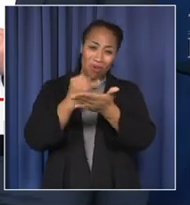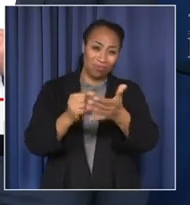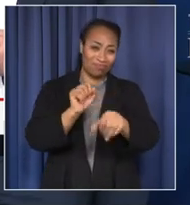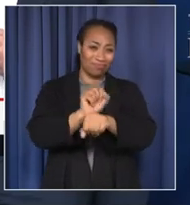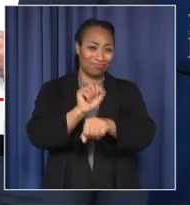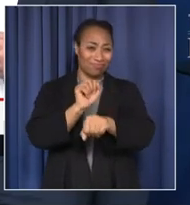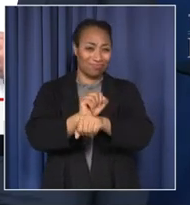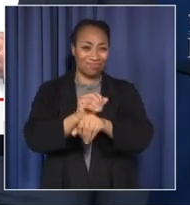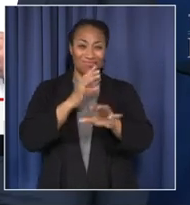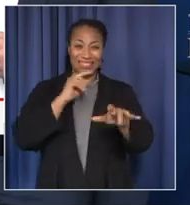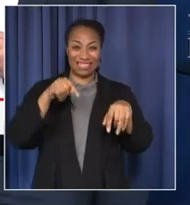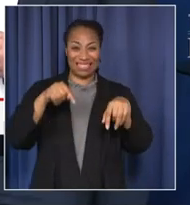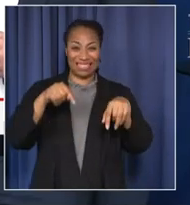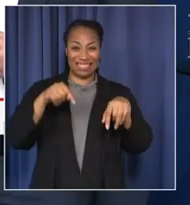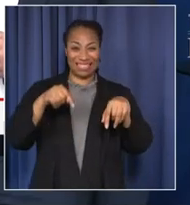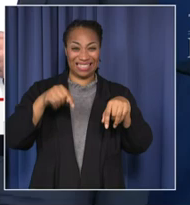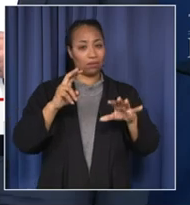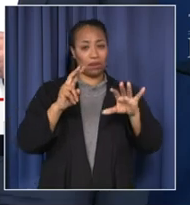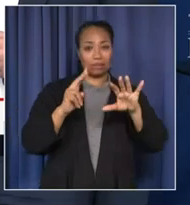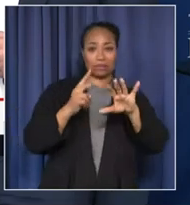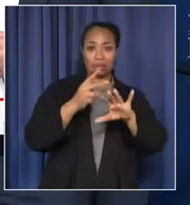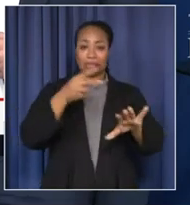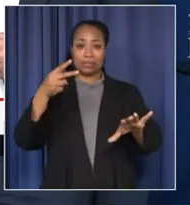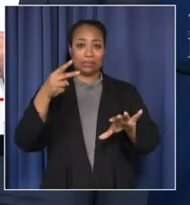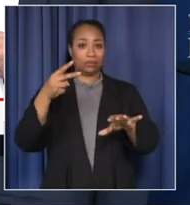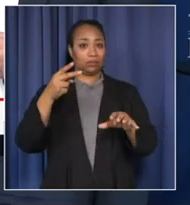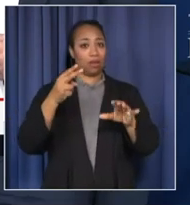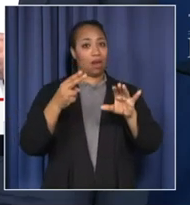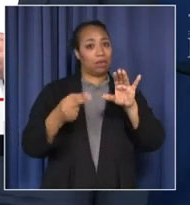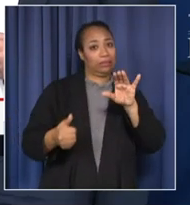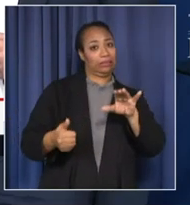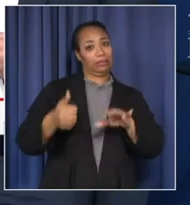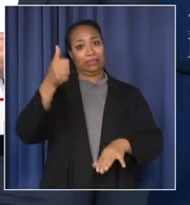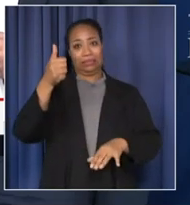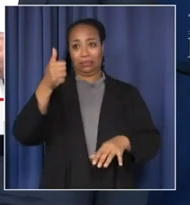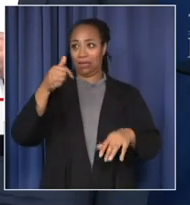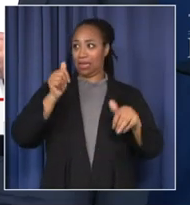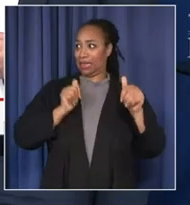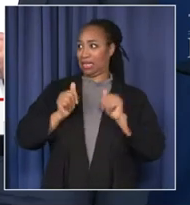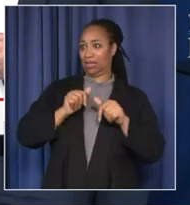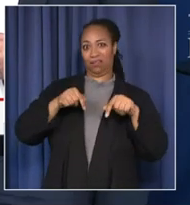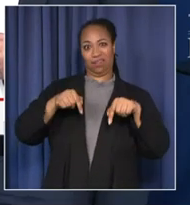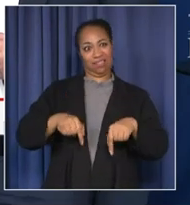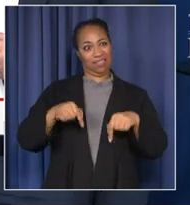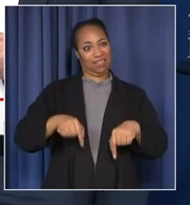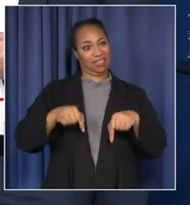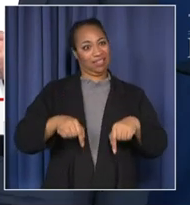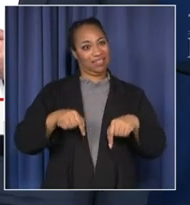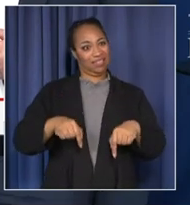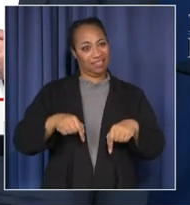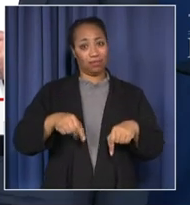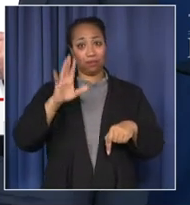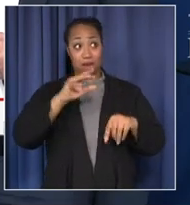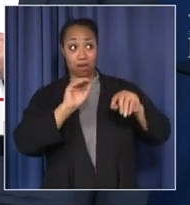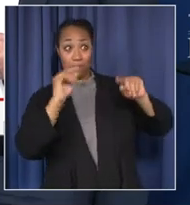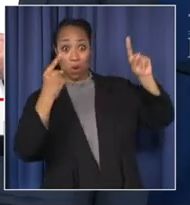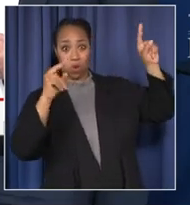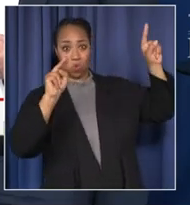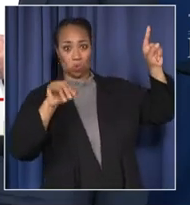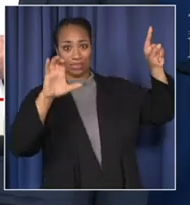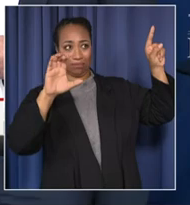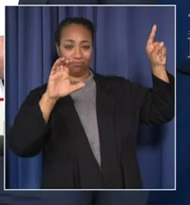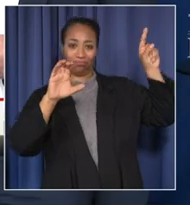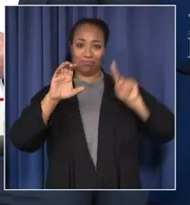America, only second to New York. So we have a very active art scene here where we have wonderful